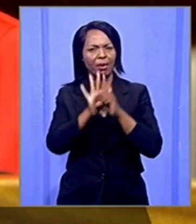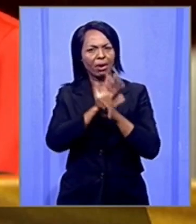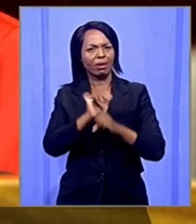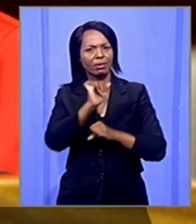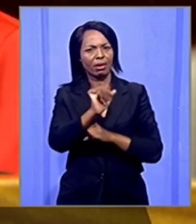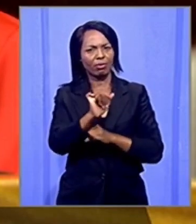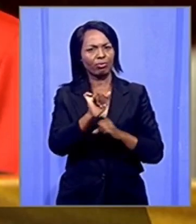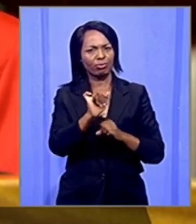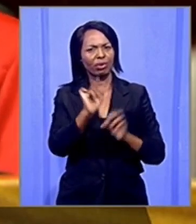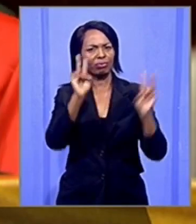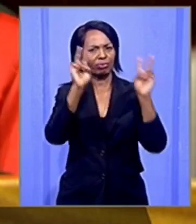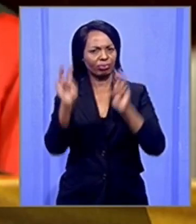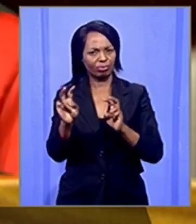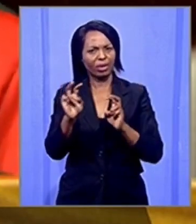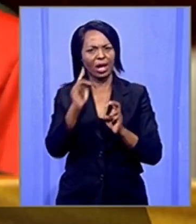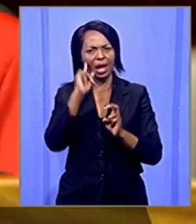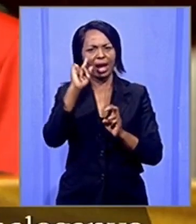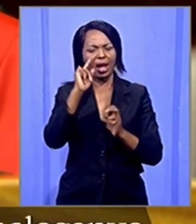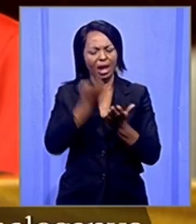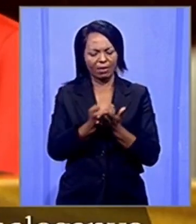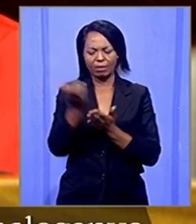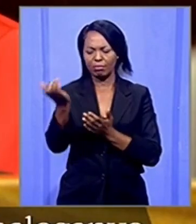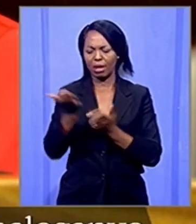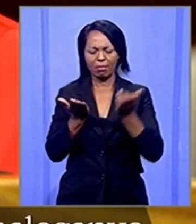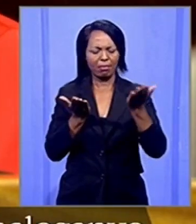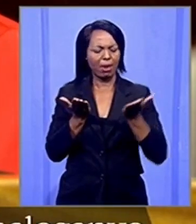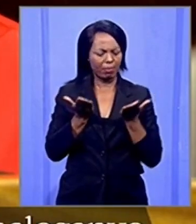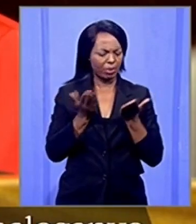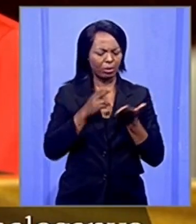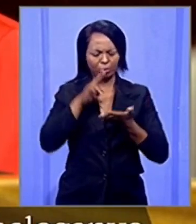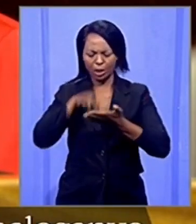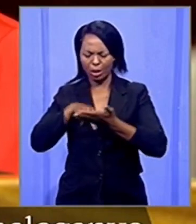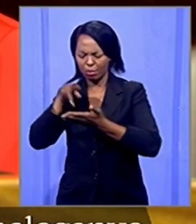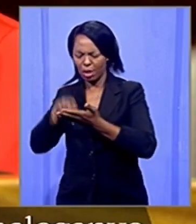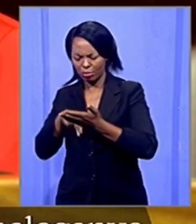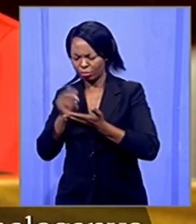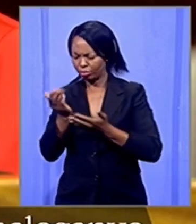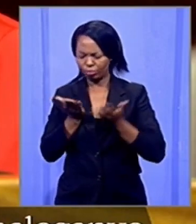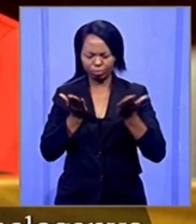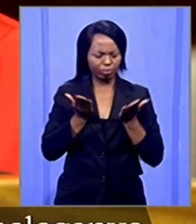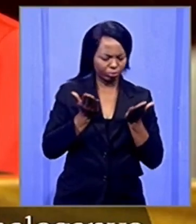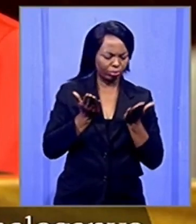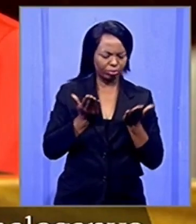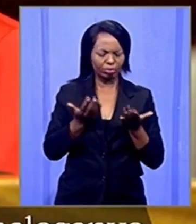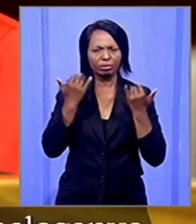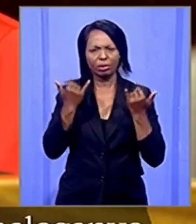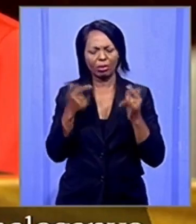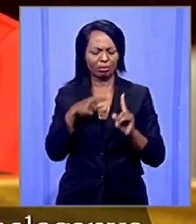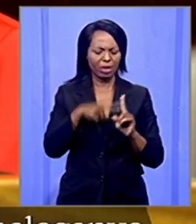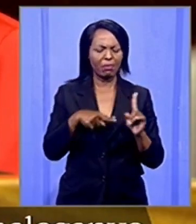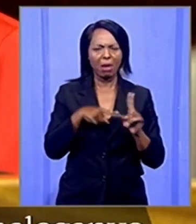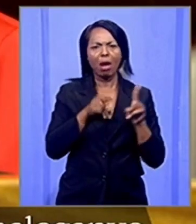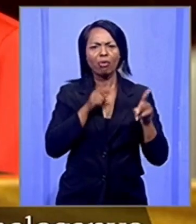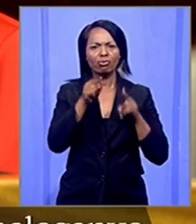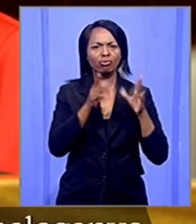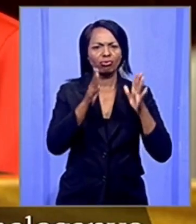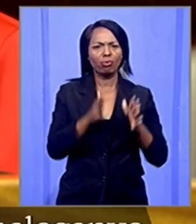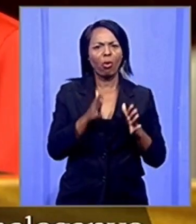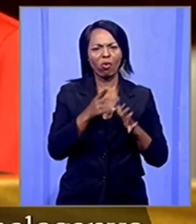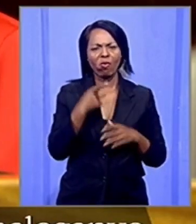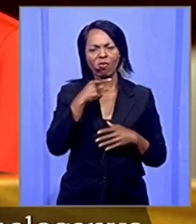the evidence before me, and accordingly reject the version of the accused as being